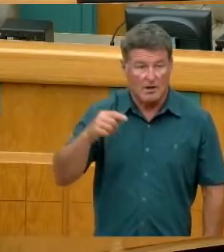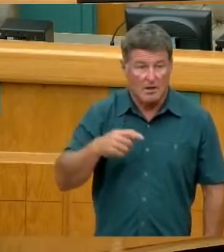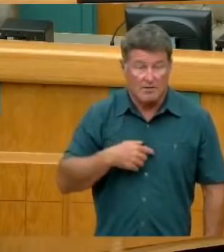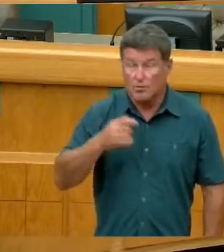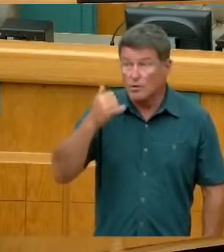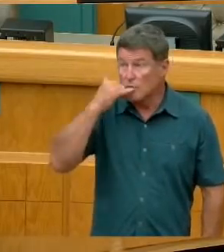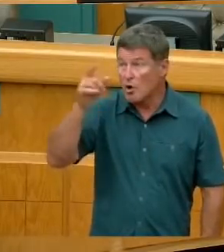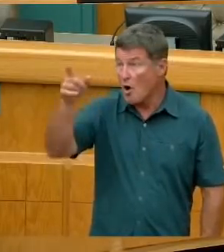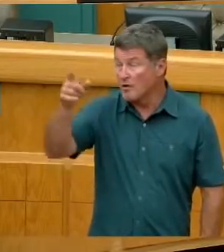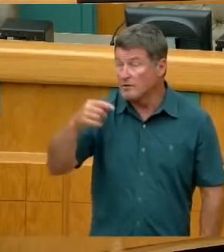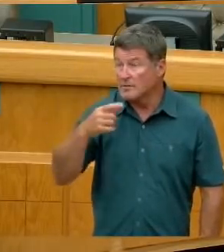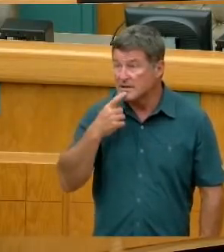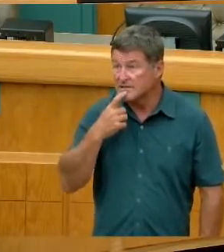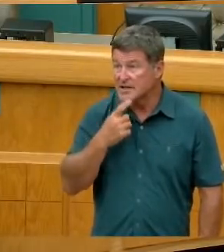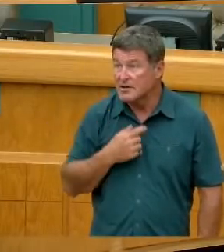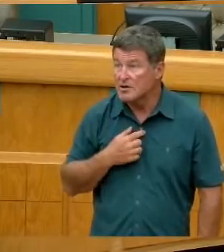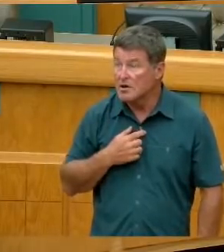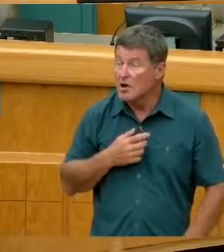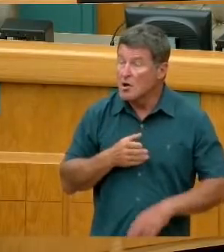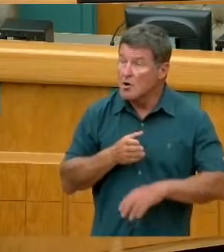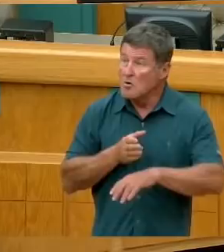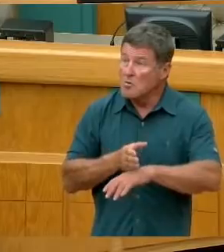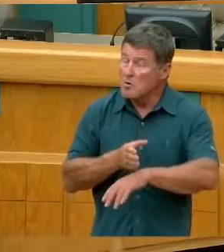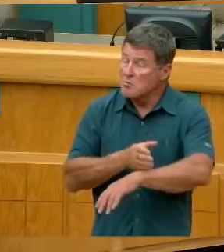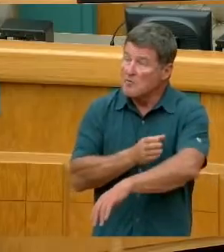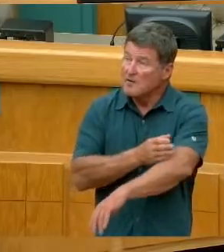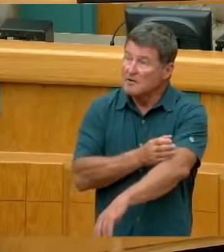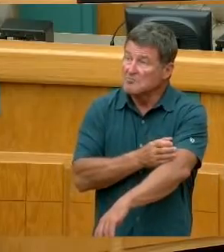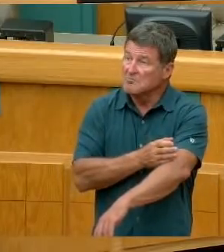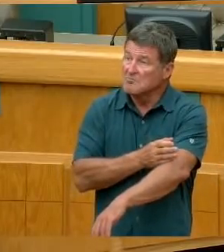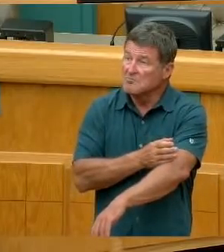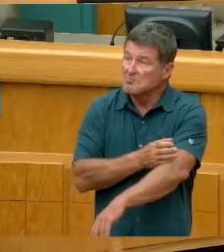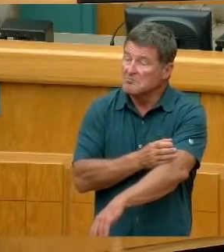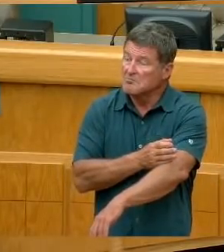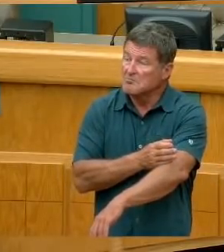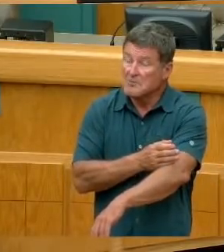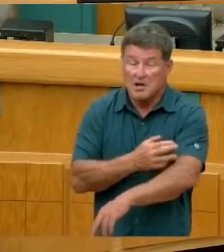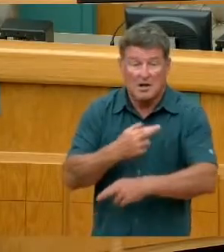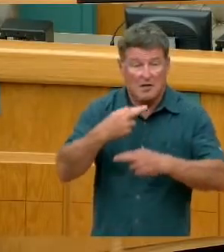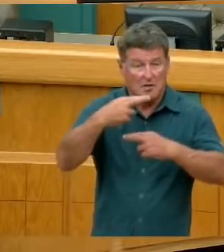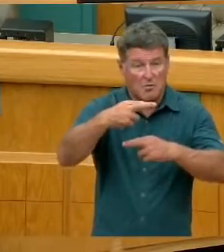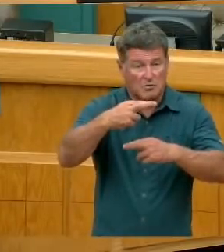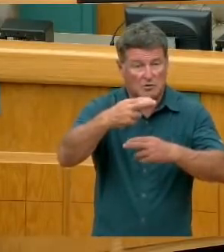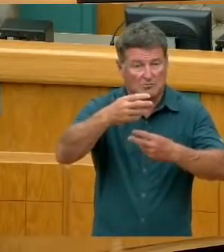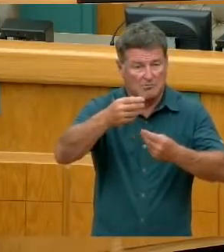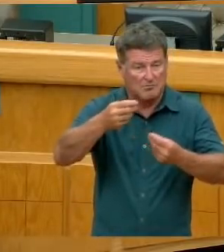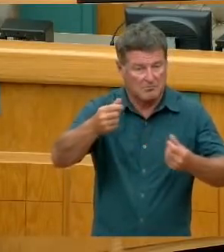then there'll be a day when we call them and say, we're doing better again.